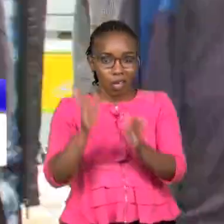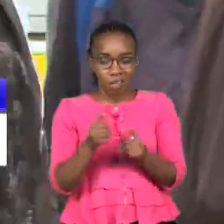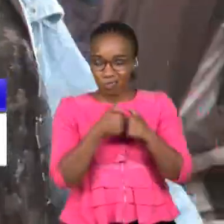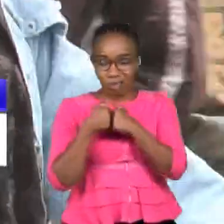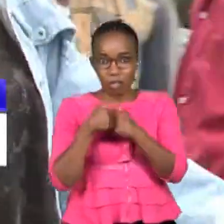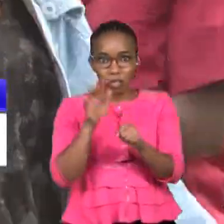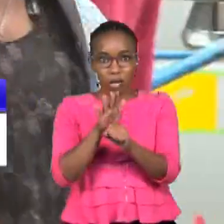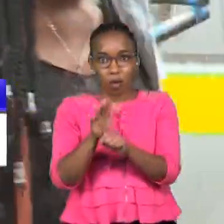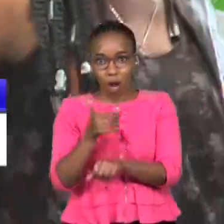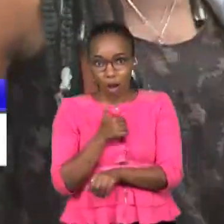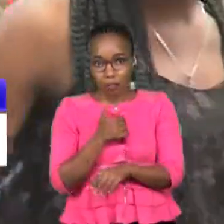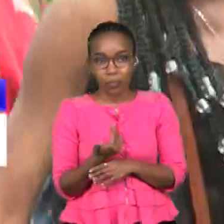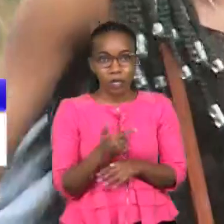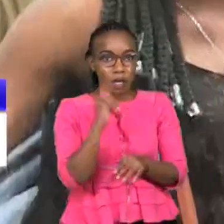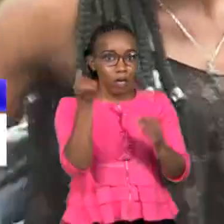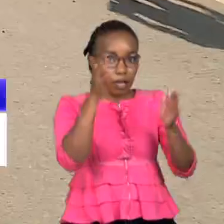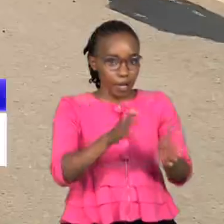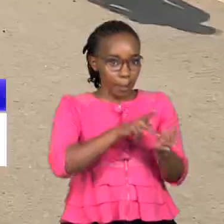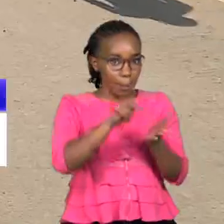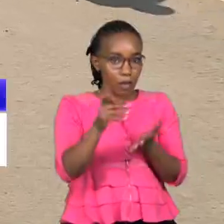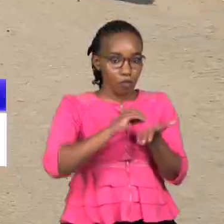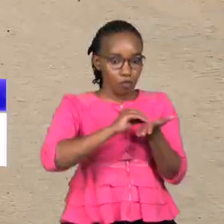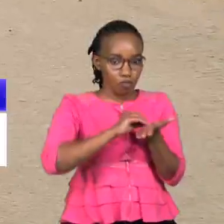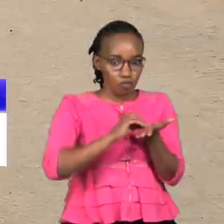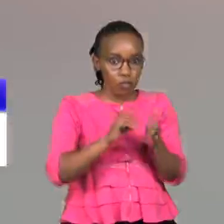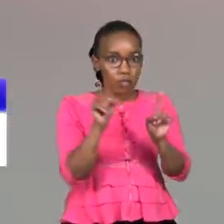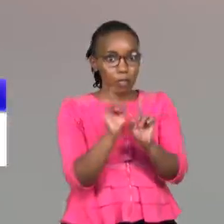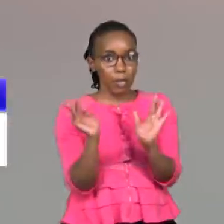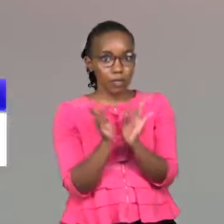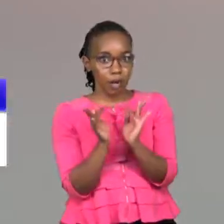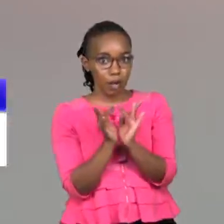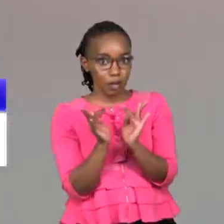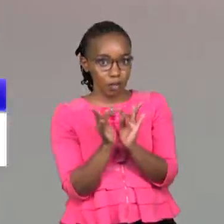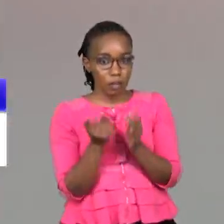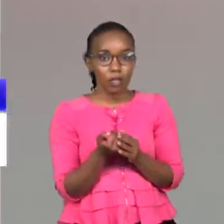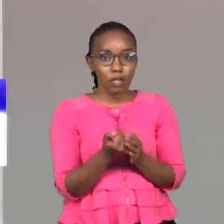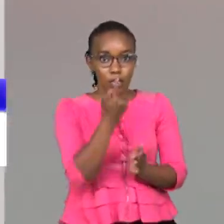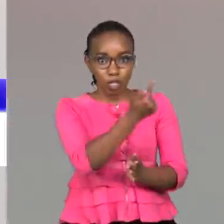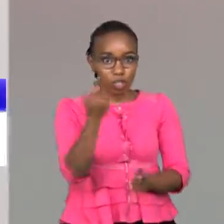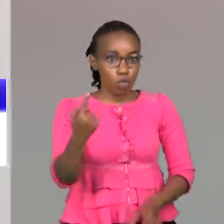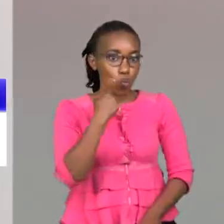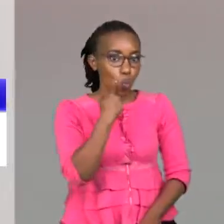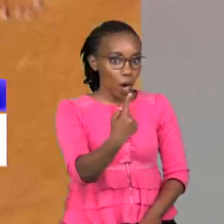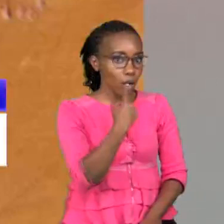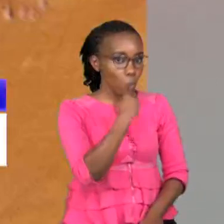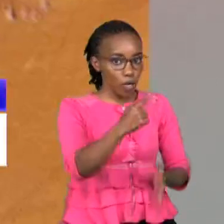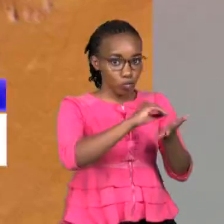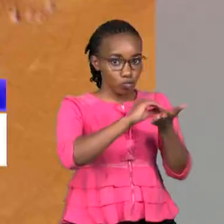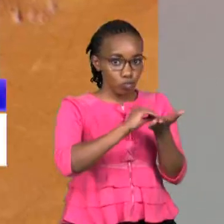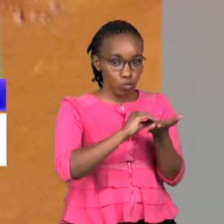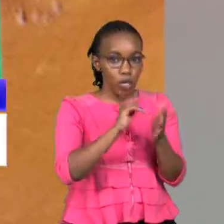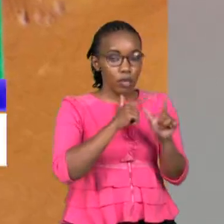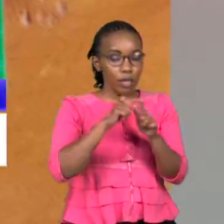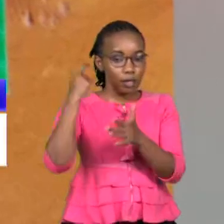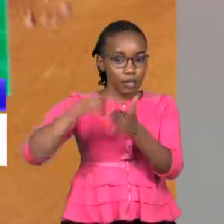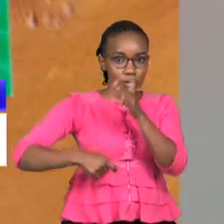nzima. Meanwhile, Kenyans will now pay more for airtime and internet services, as for every 100 shillings airtime bought, the taxman